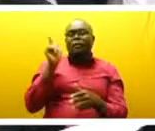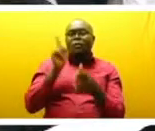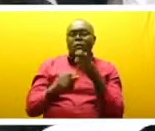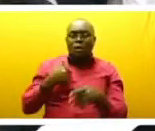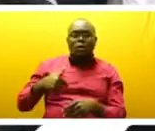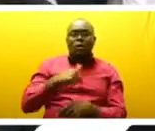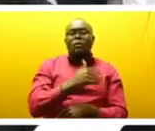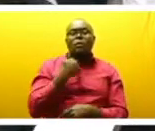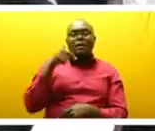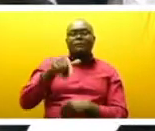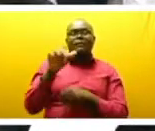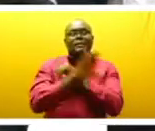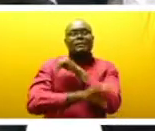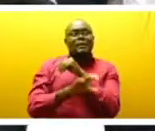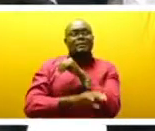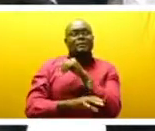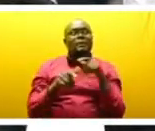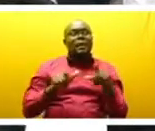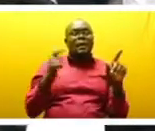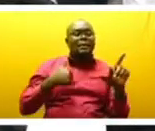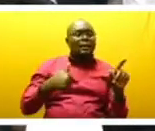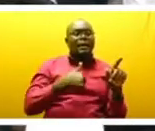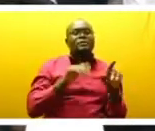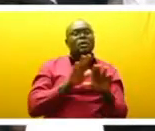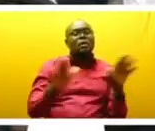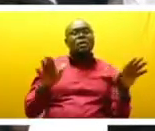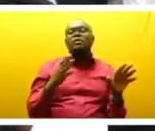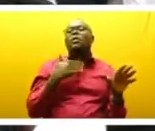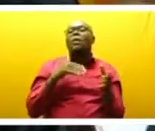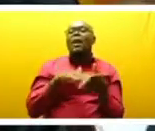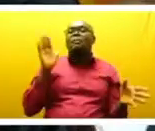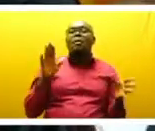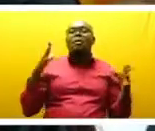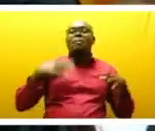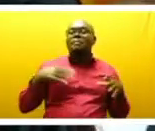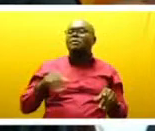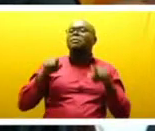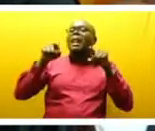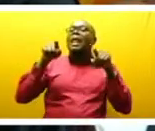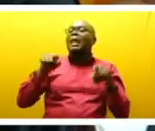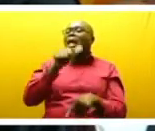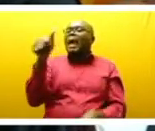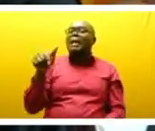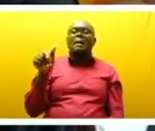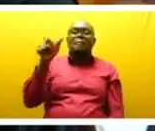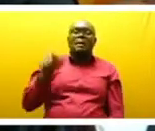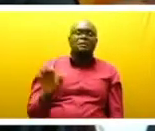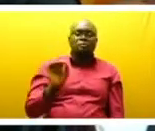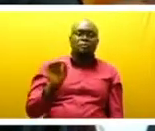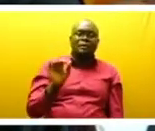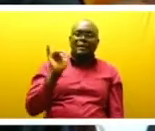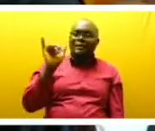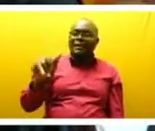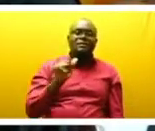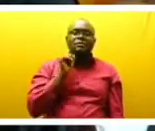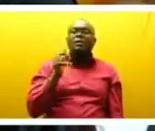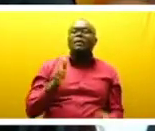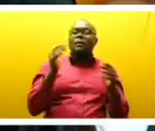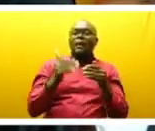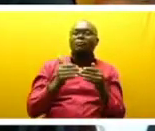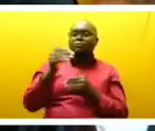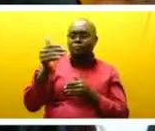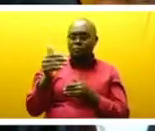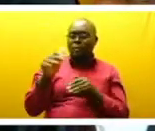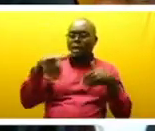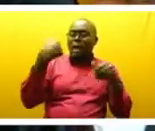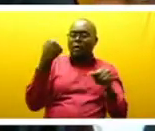this country. Let us not wish mob justice to be the arena of